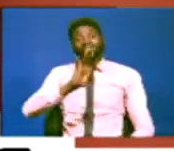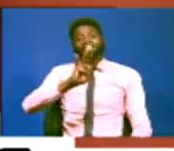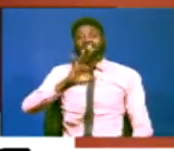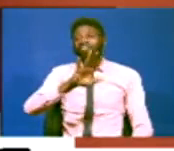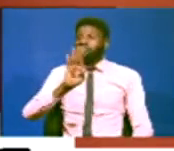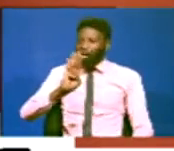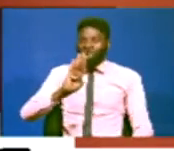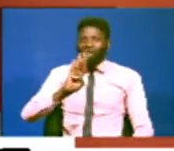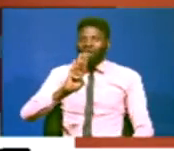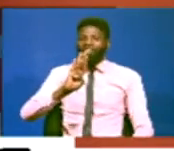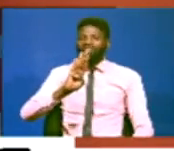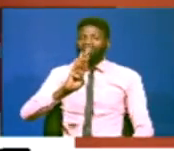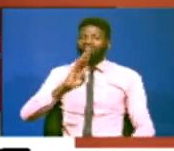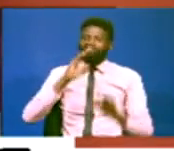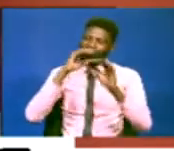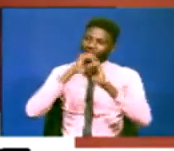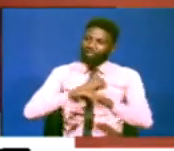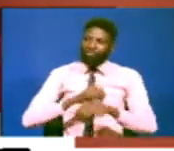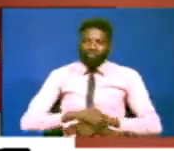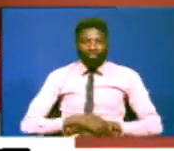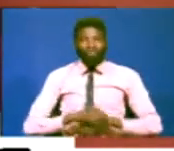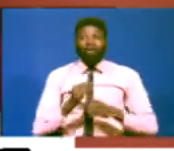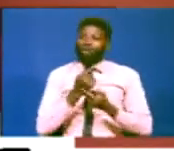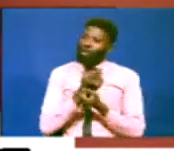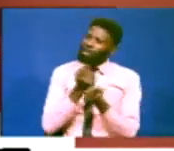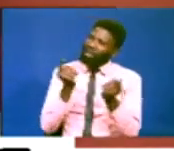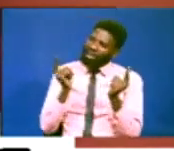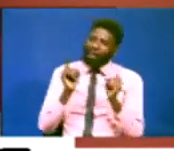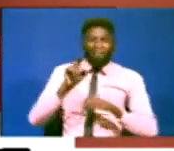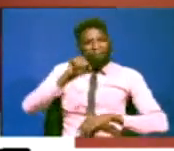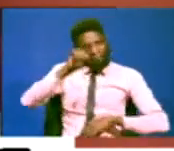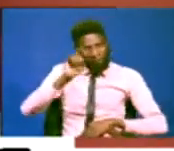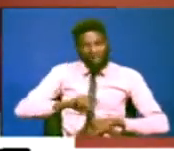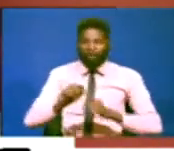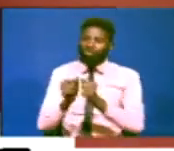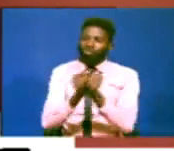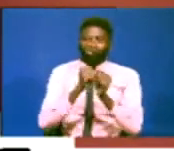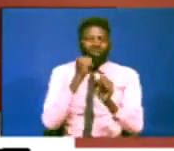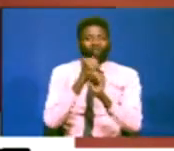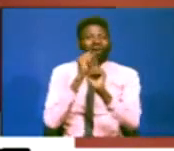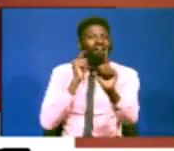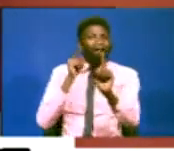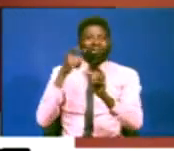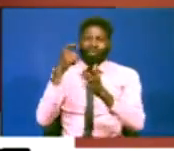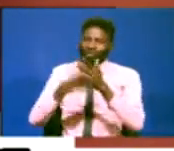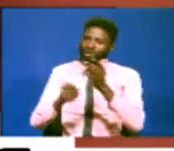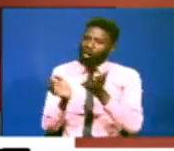us, work together towards raising revenues in our